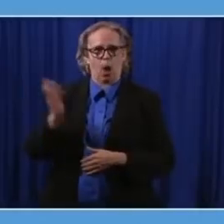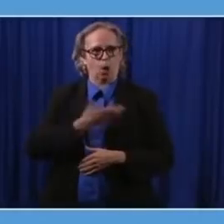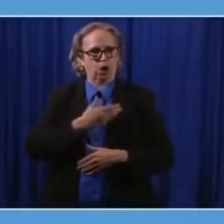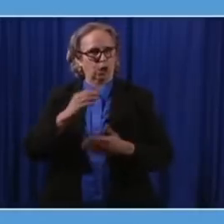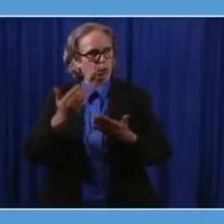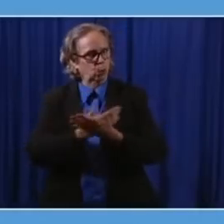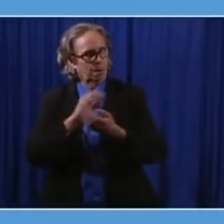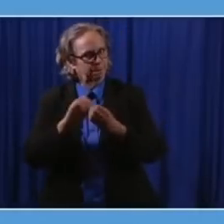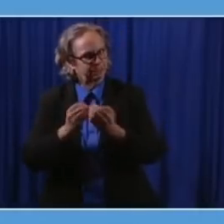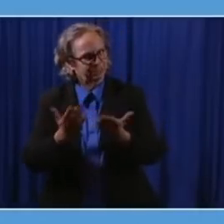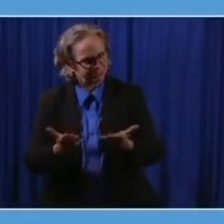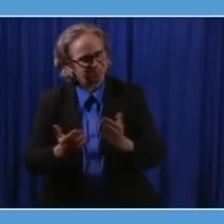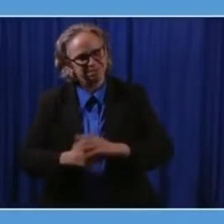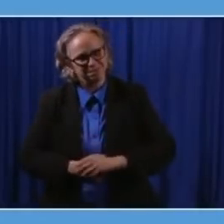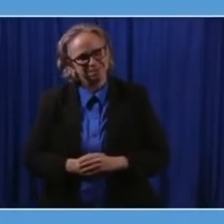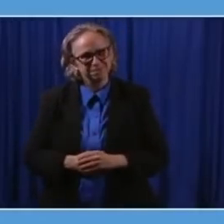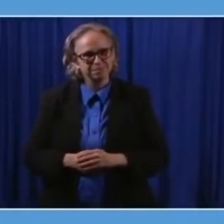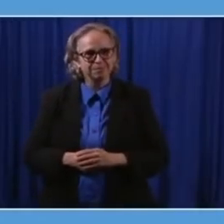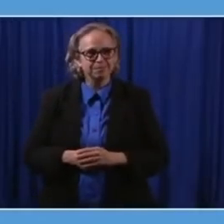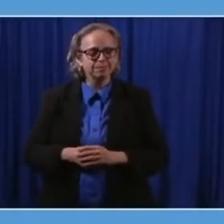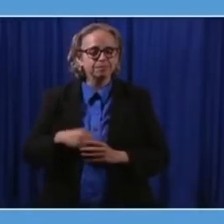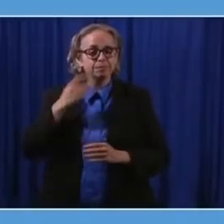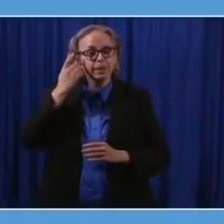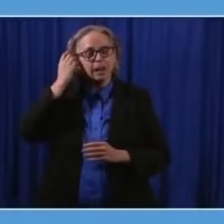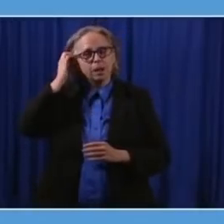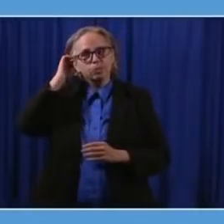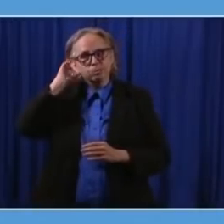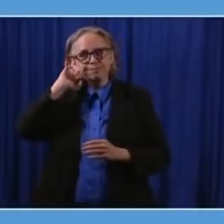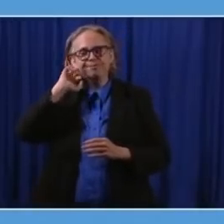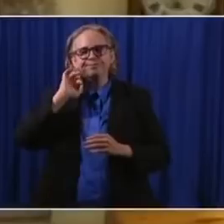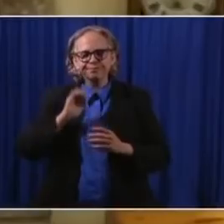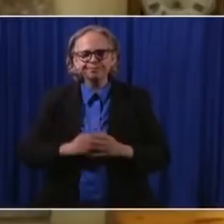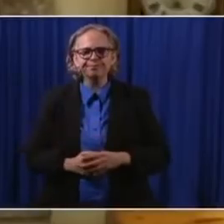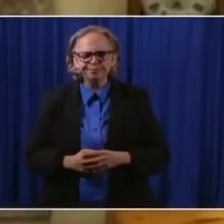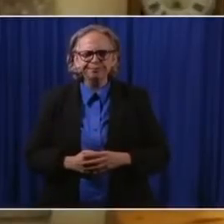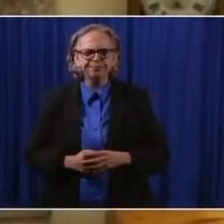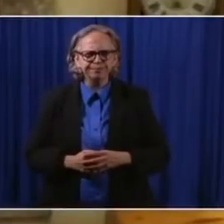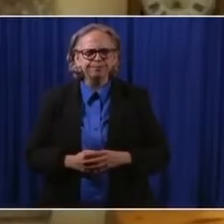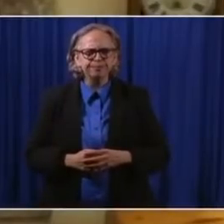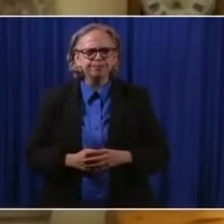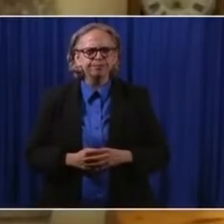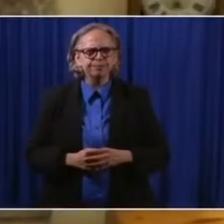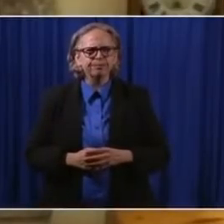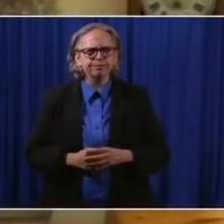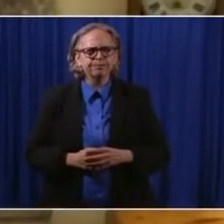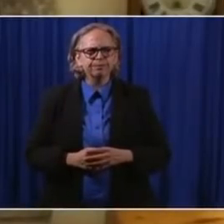move to our new, go to the next slide, Eric.